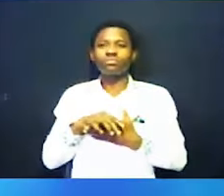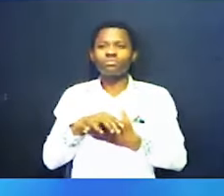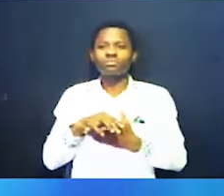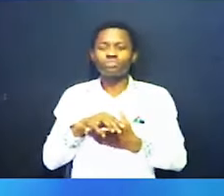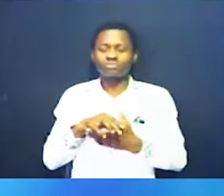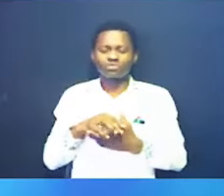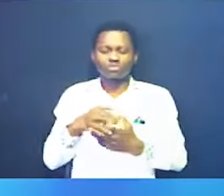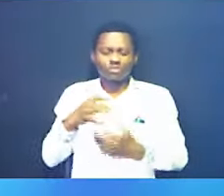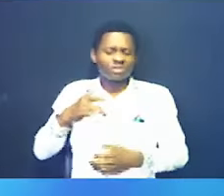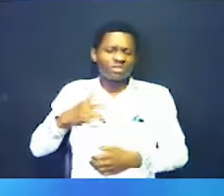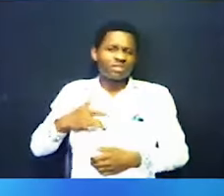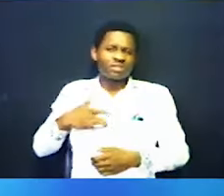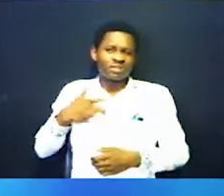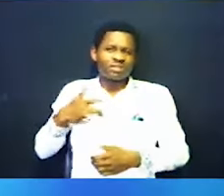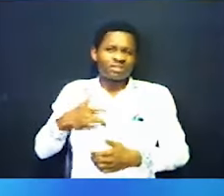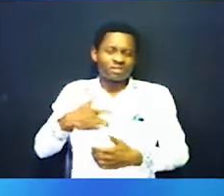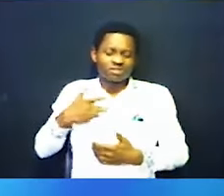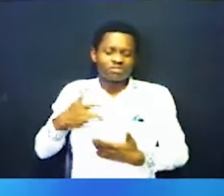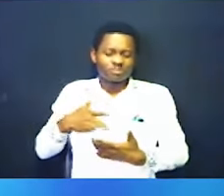screaming.